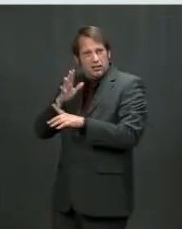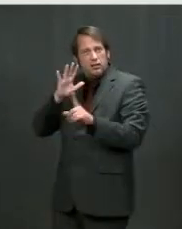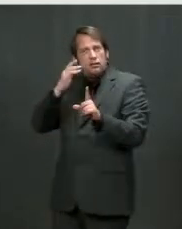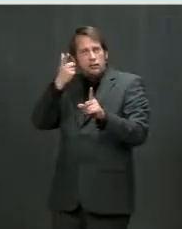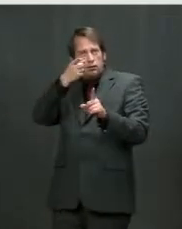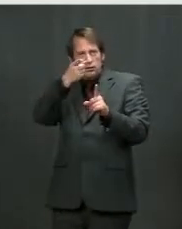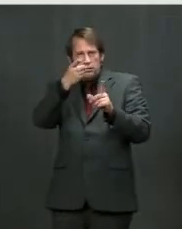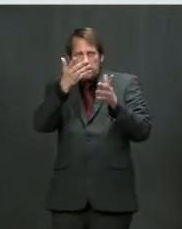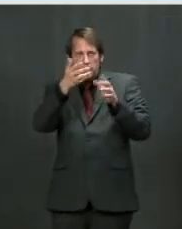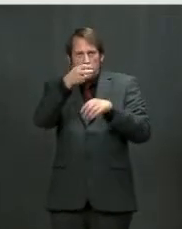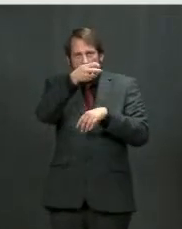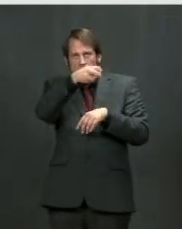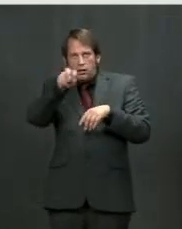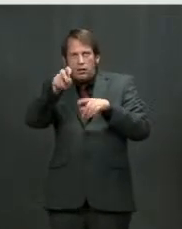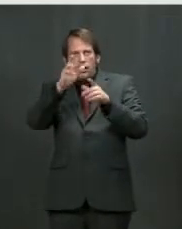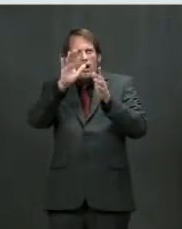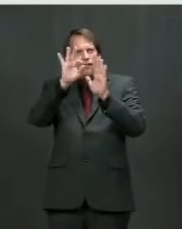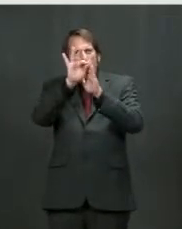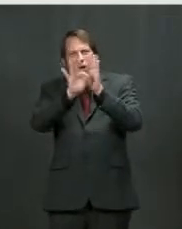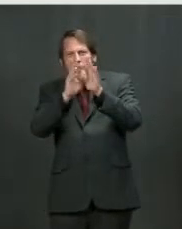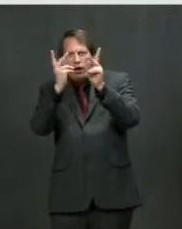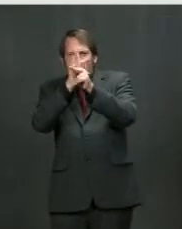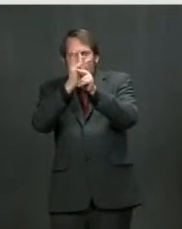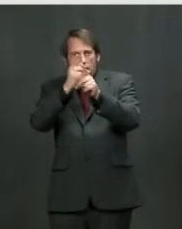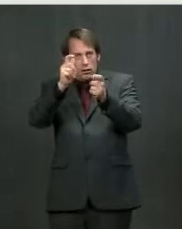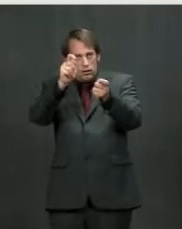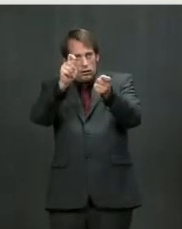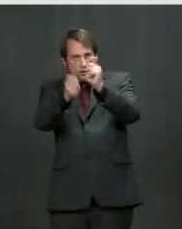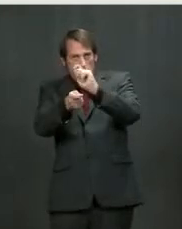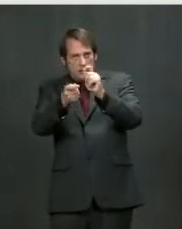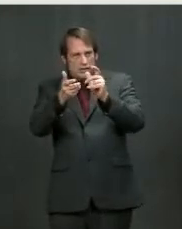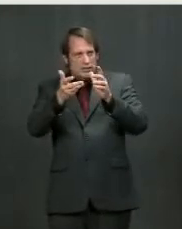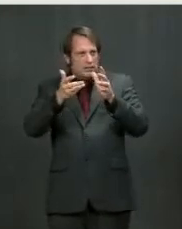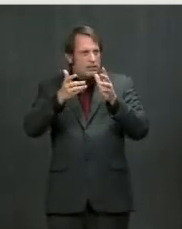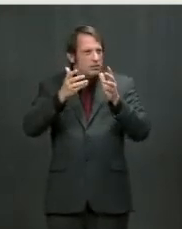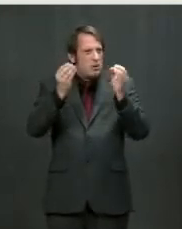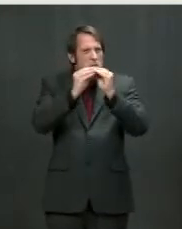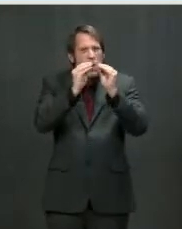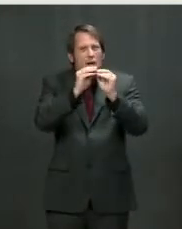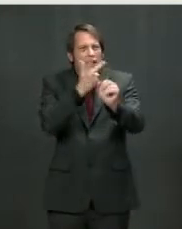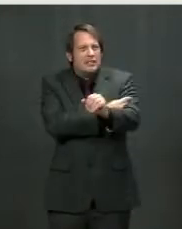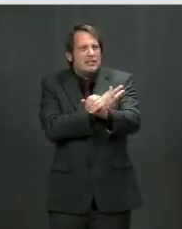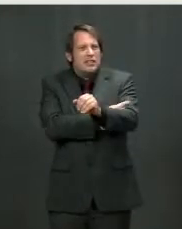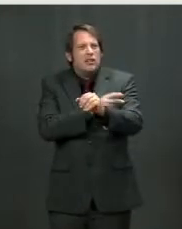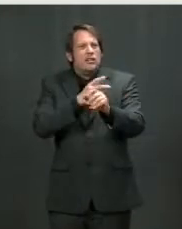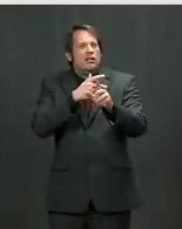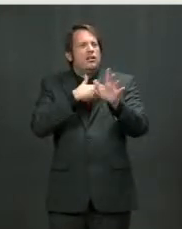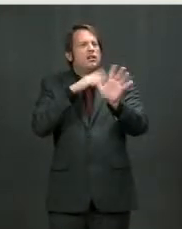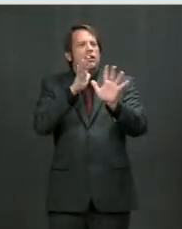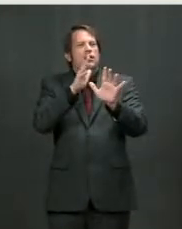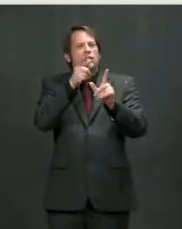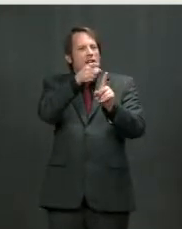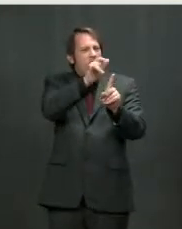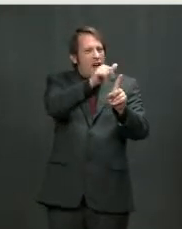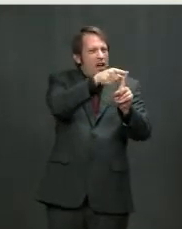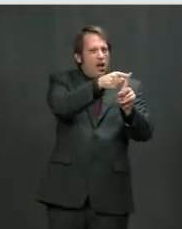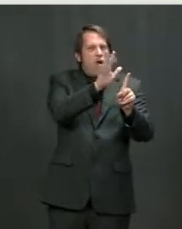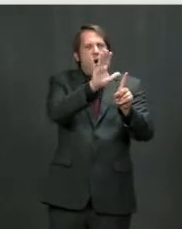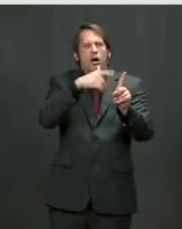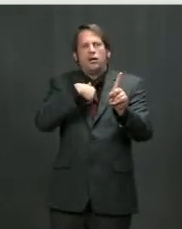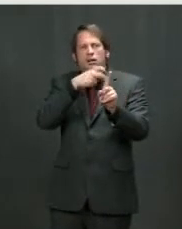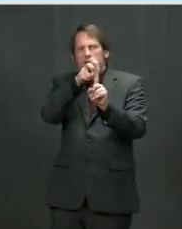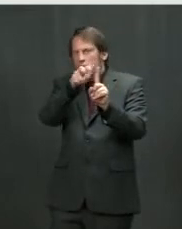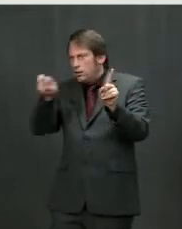the J&J vaccines, just really any change in approach to respond to the urgency of the situation there? Yeah, thanks for the